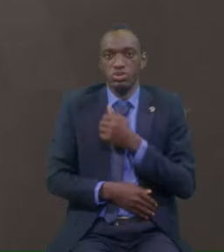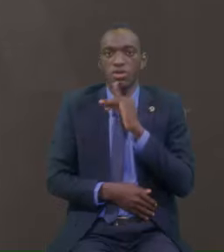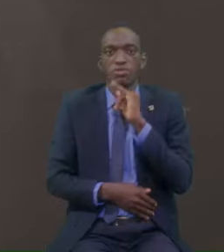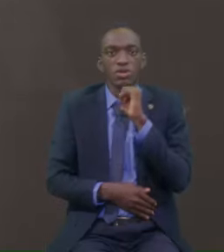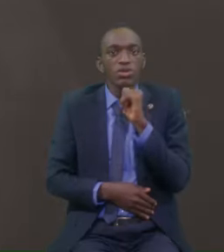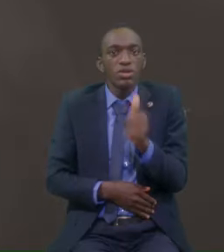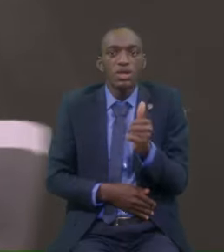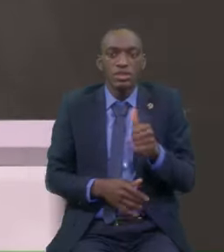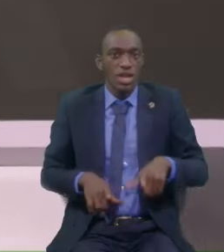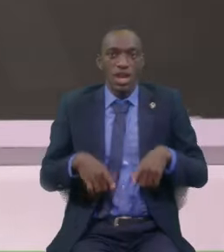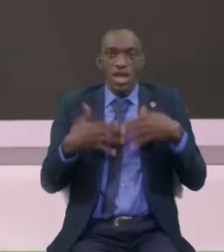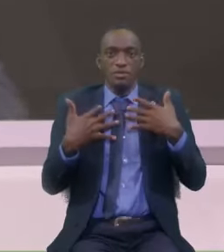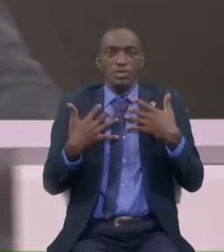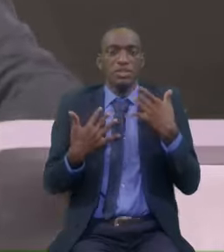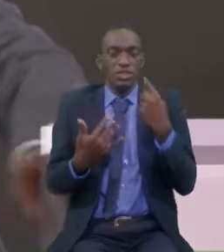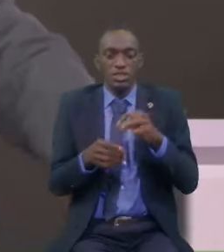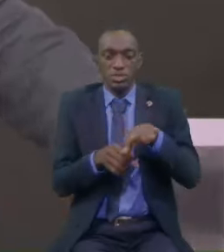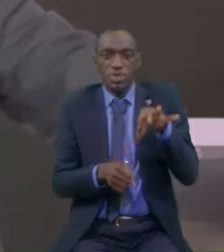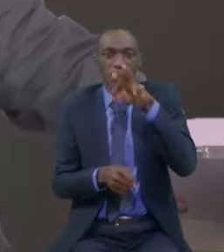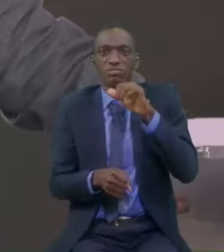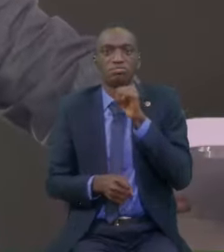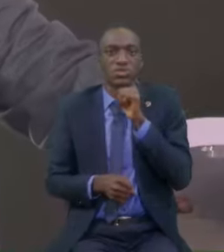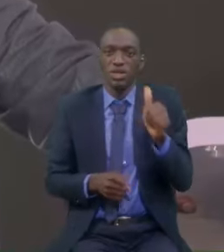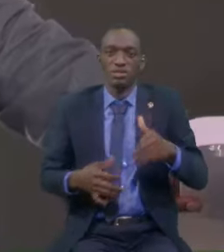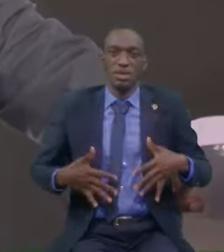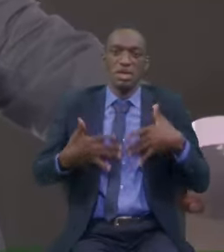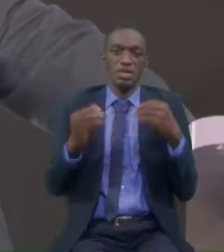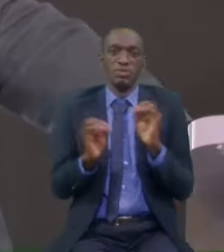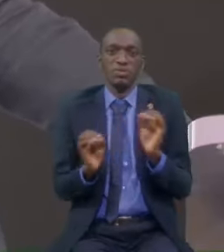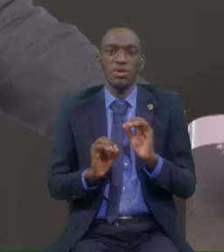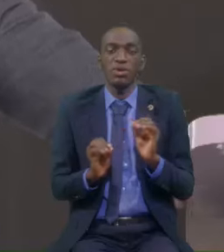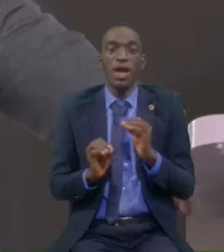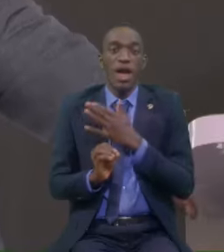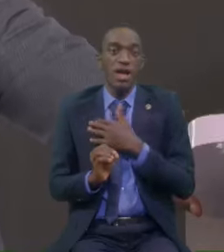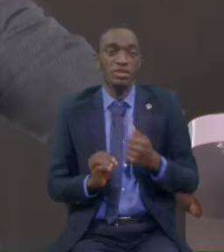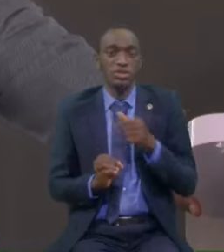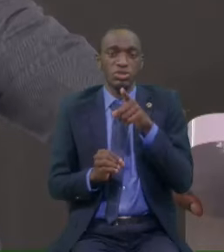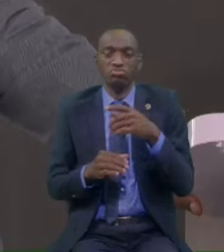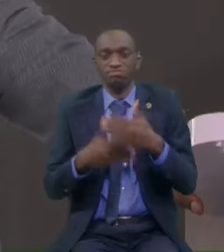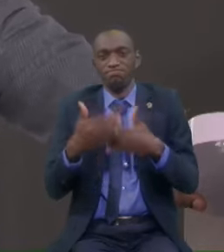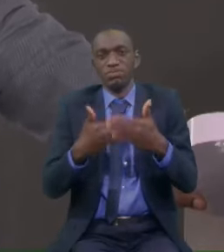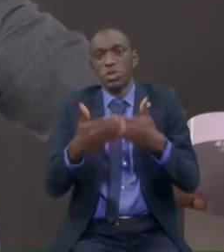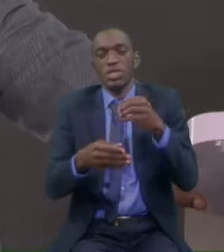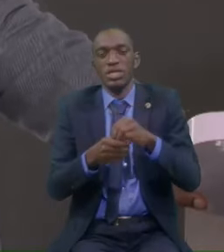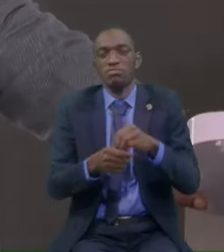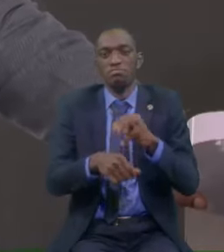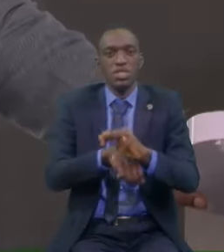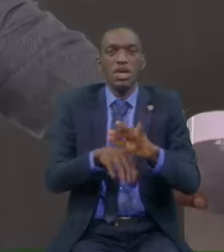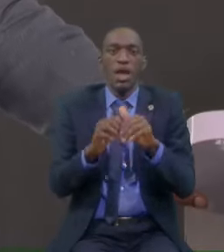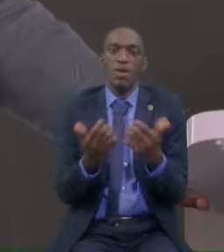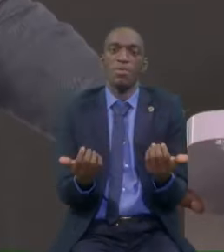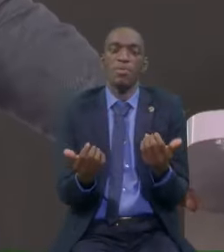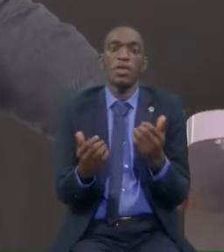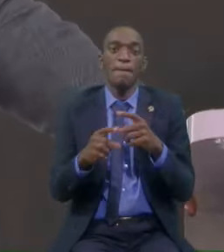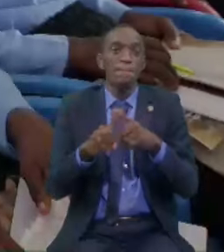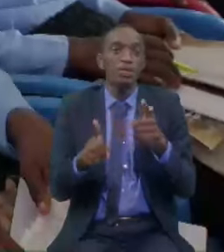alive. And only the flesh, we may carry on in ministry, but only with the energy of